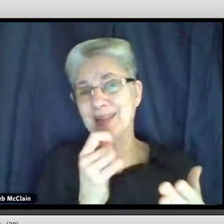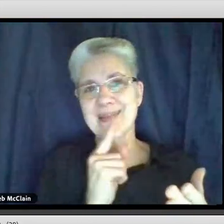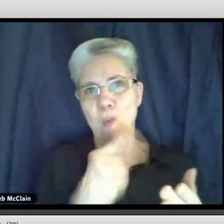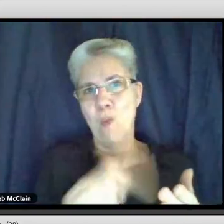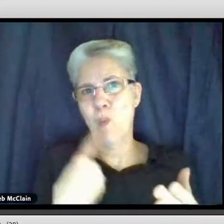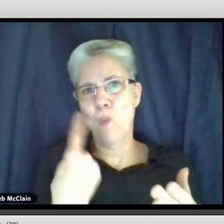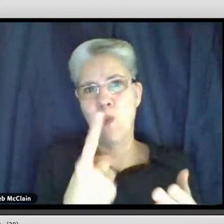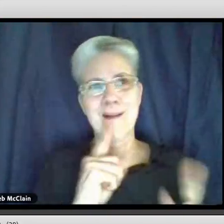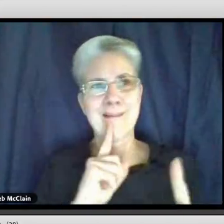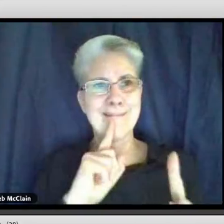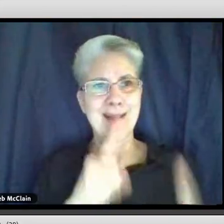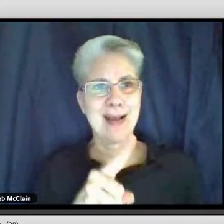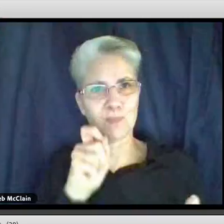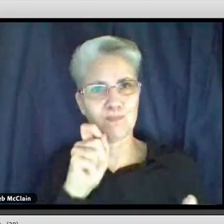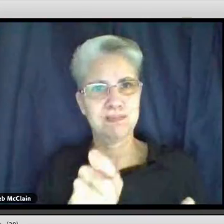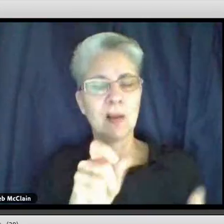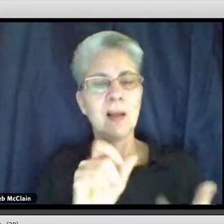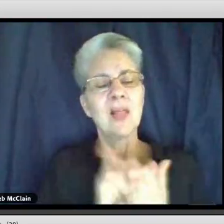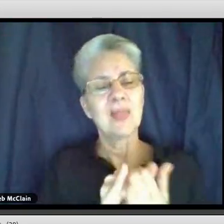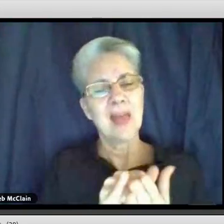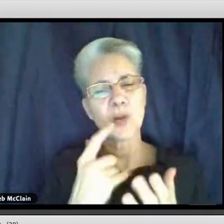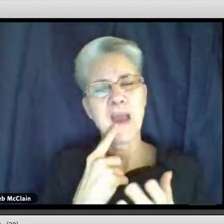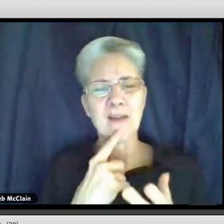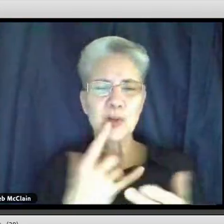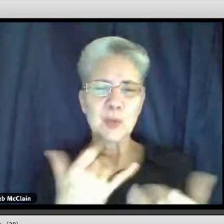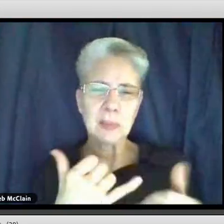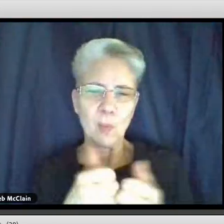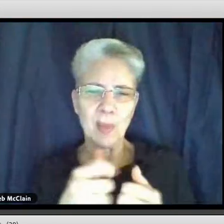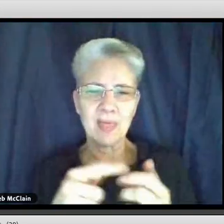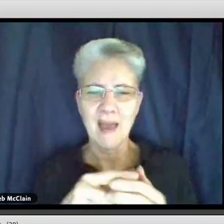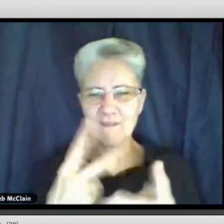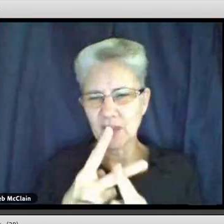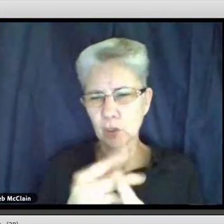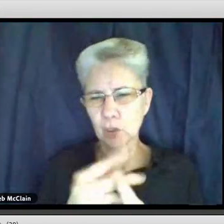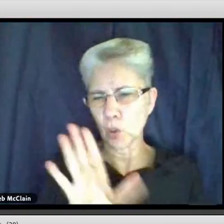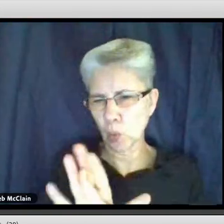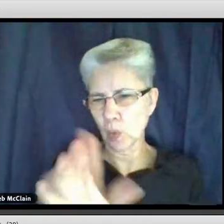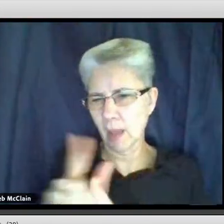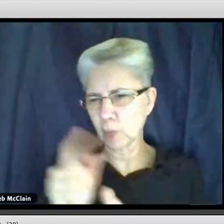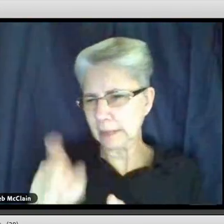there's no great answer. It's sort of something you kind of have to play around with and figure out.